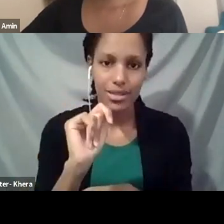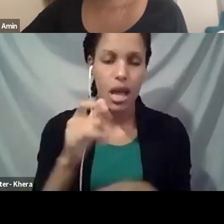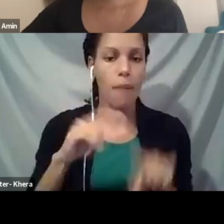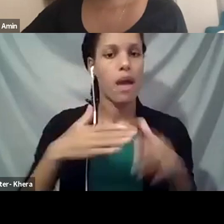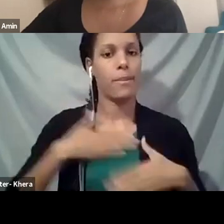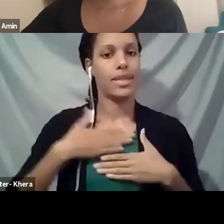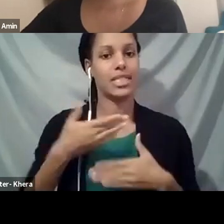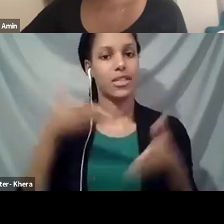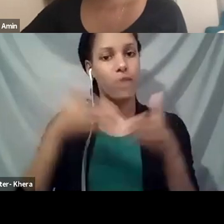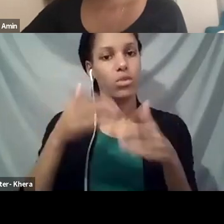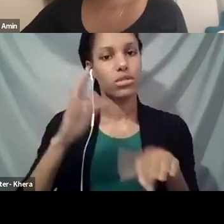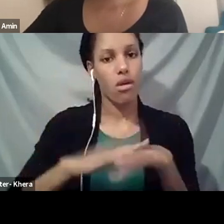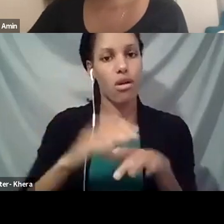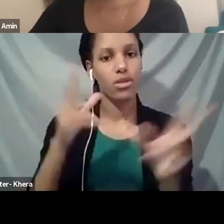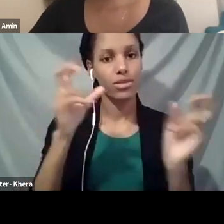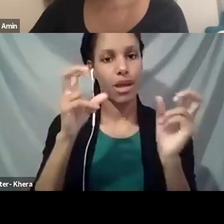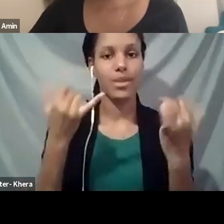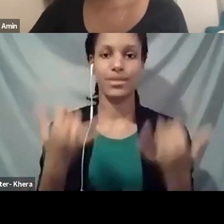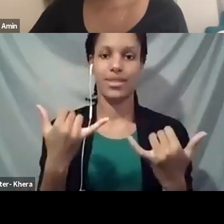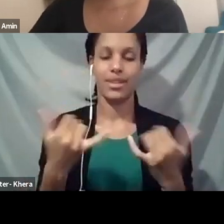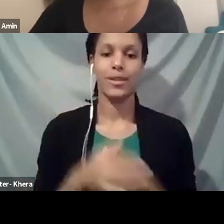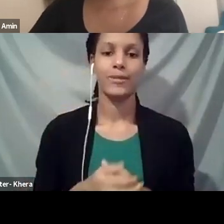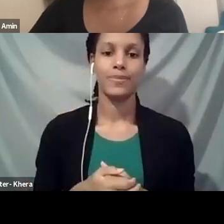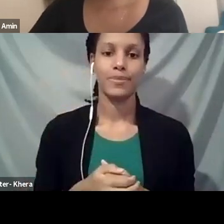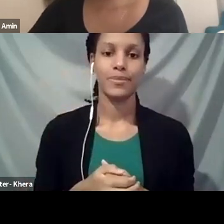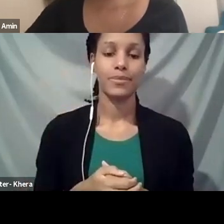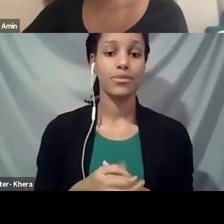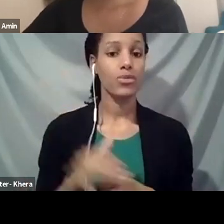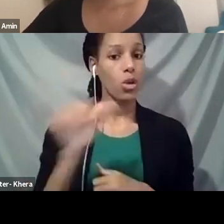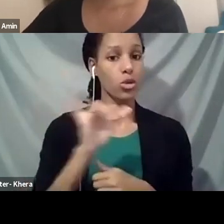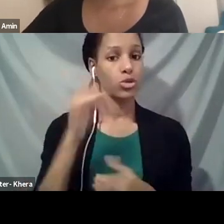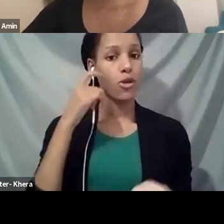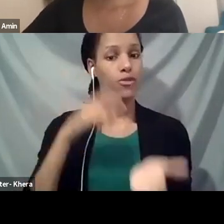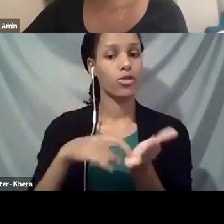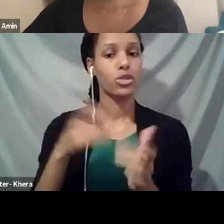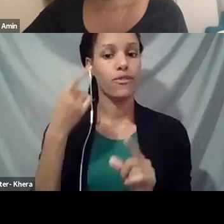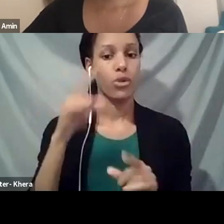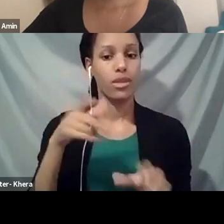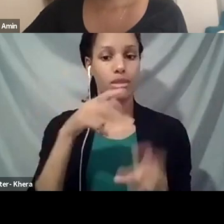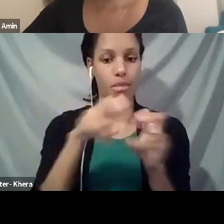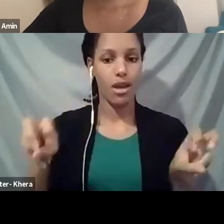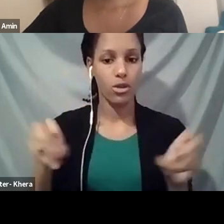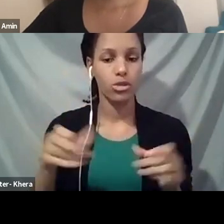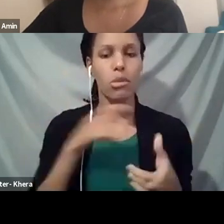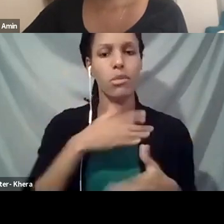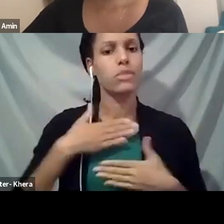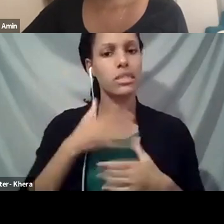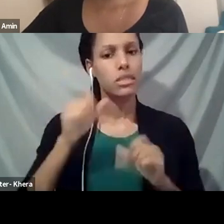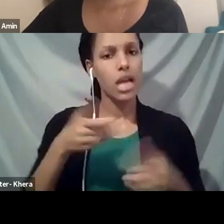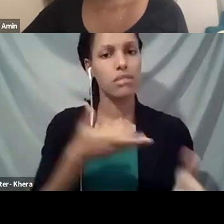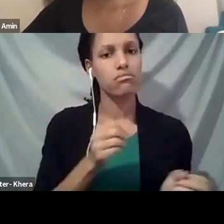being discussed today. And then, you know, as the panel is underway, we invite you to also submit your questions that you might